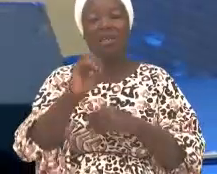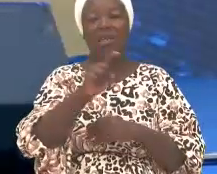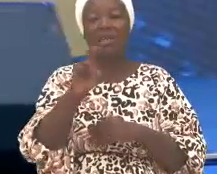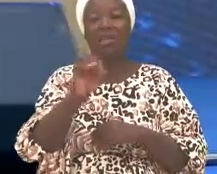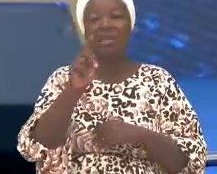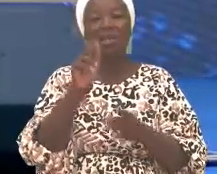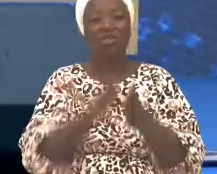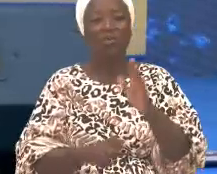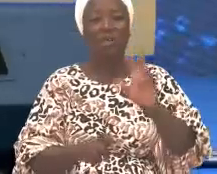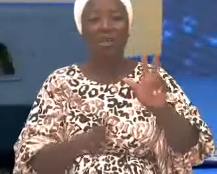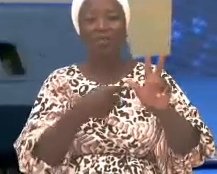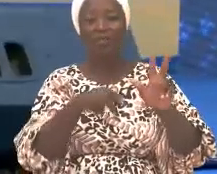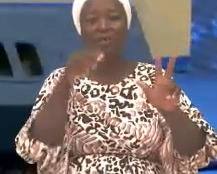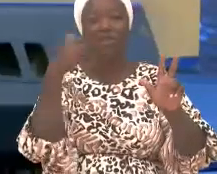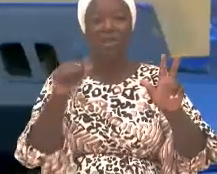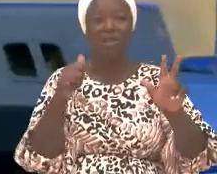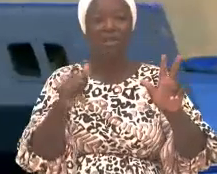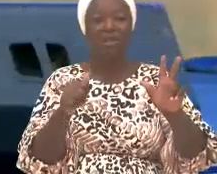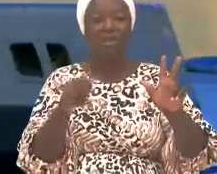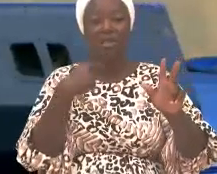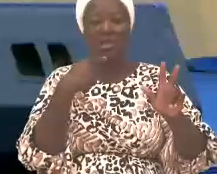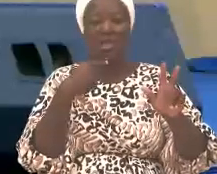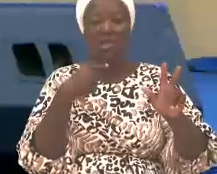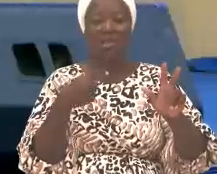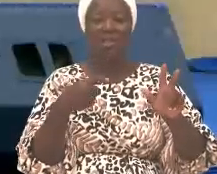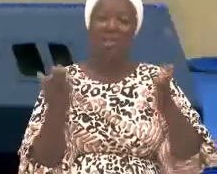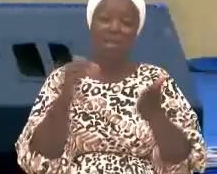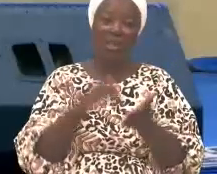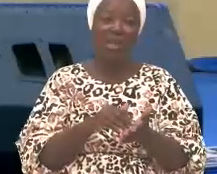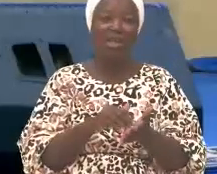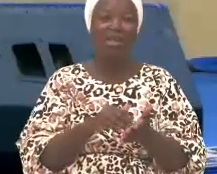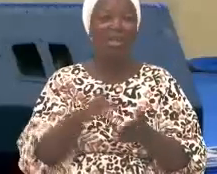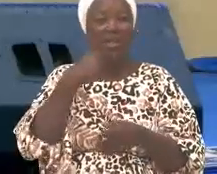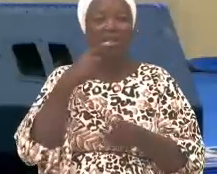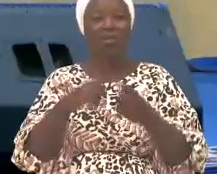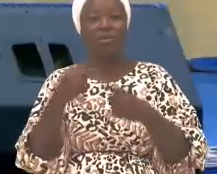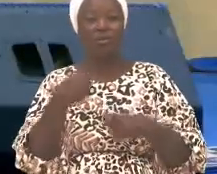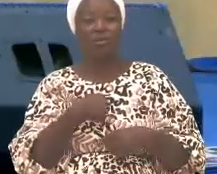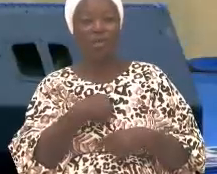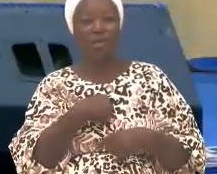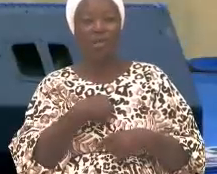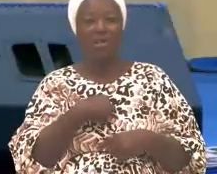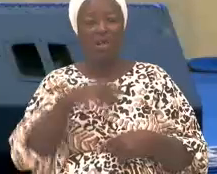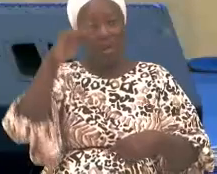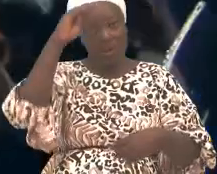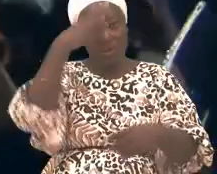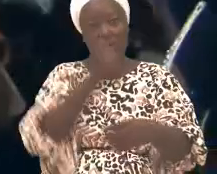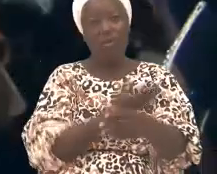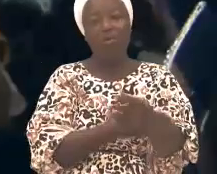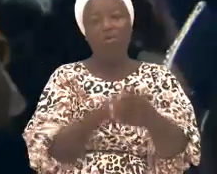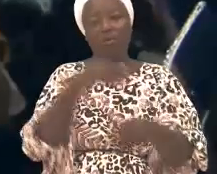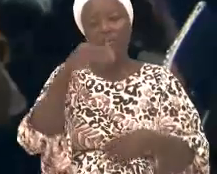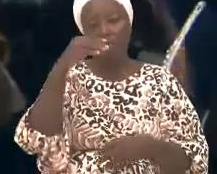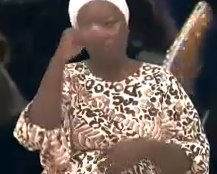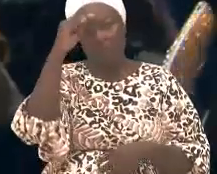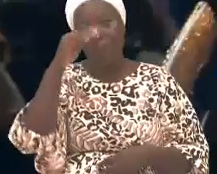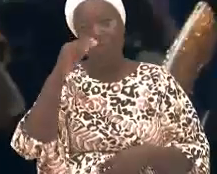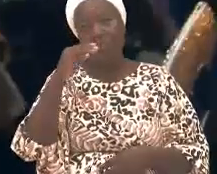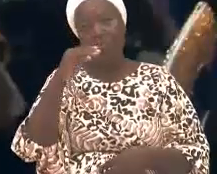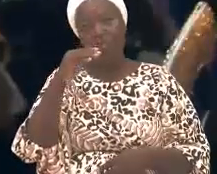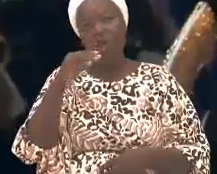10. It says, moreover, it said unto me, son of man, all the